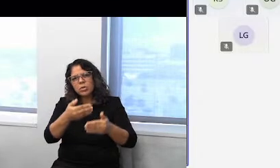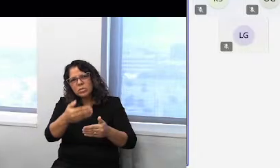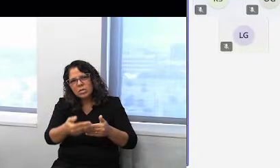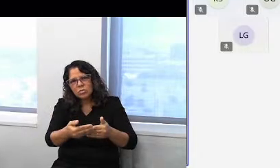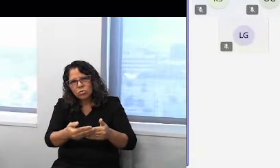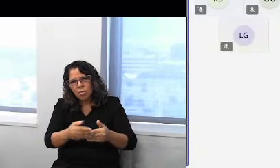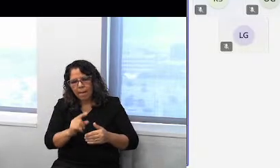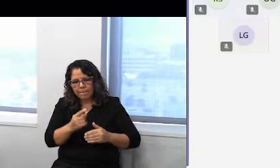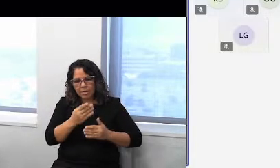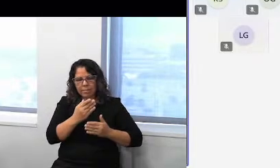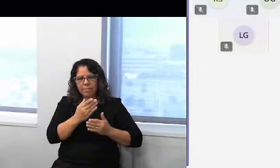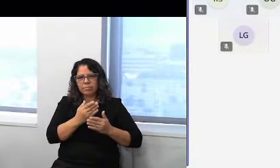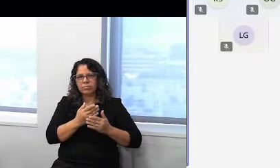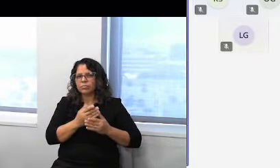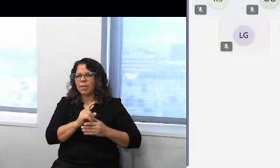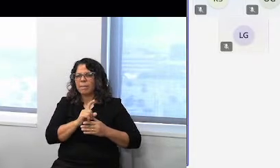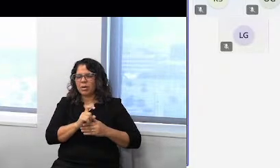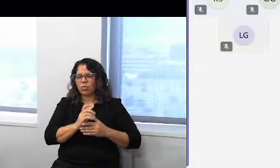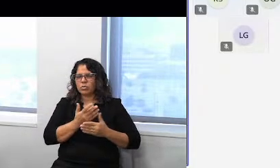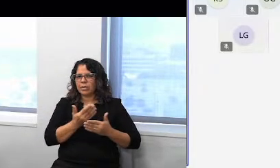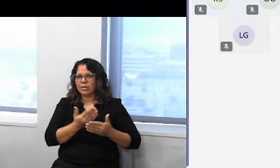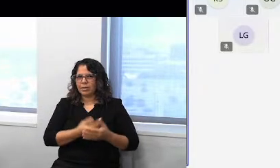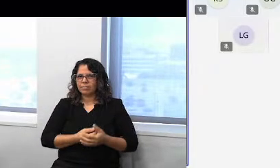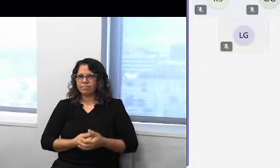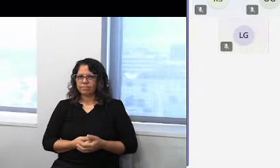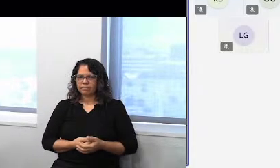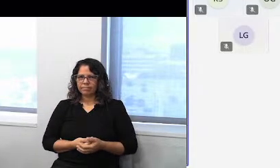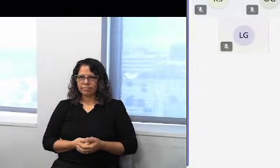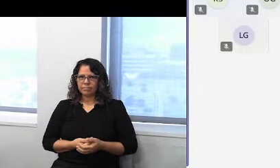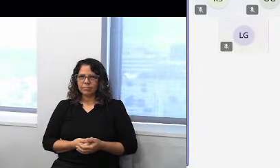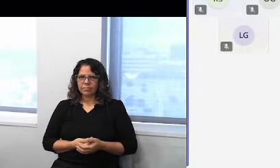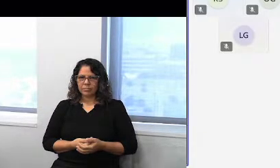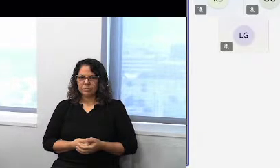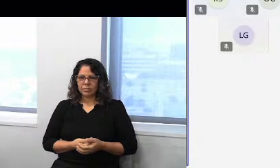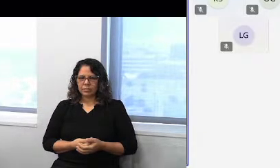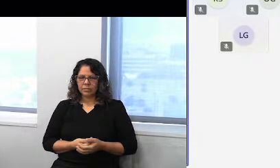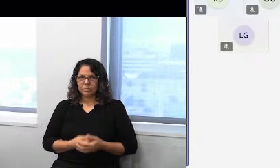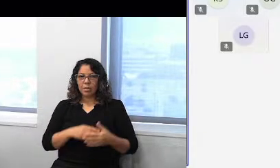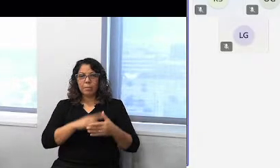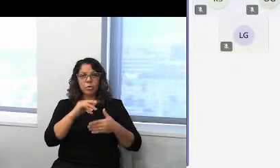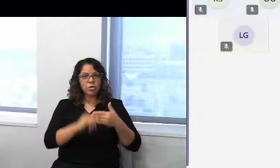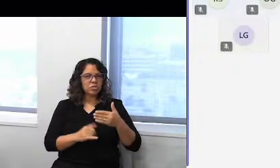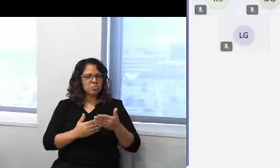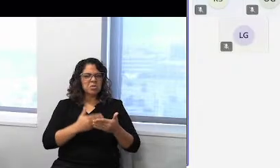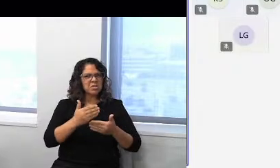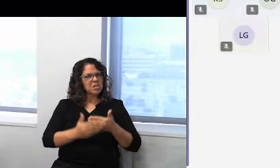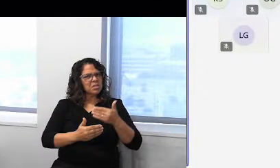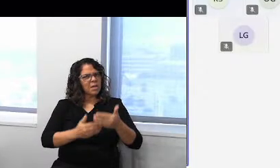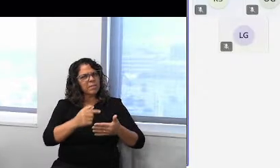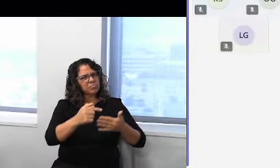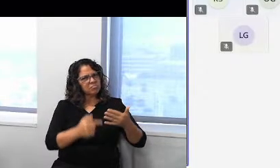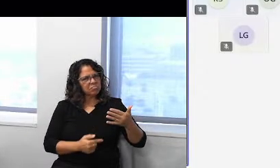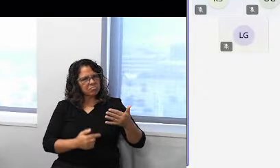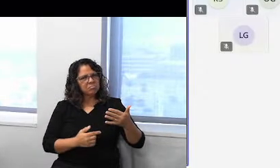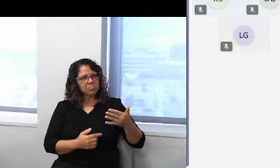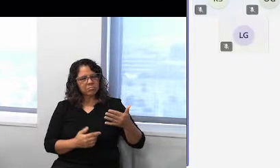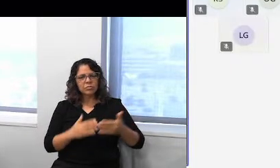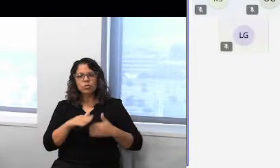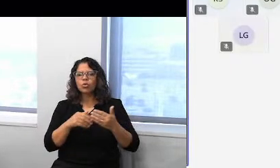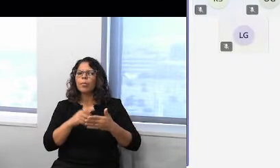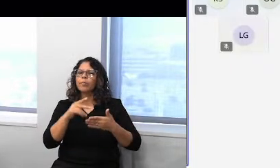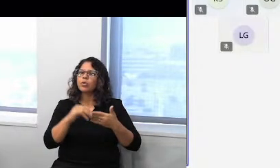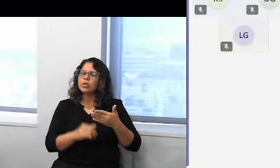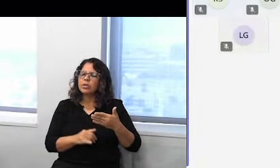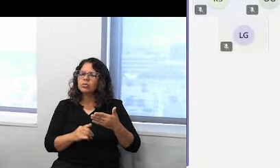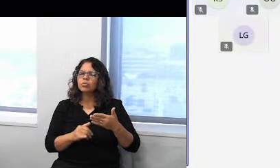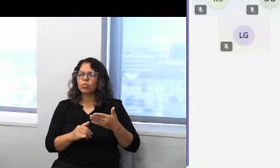is stages in the process and where we are with them. They are all in different stages on